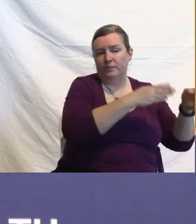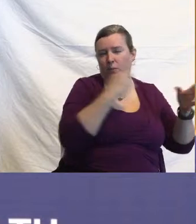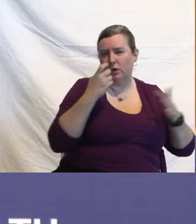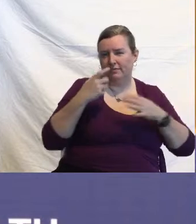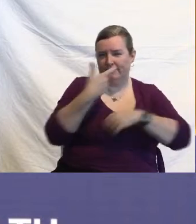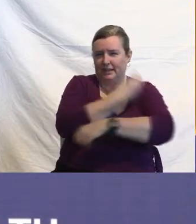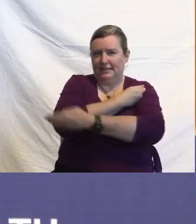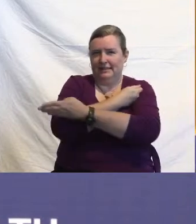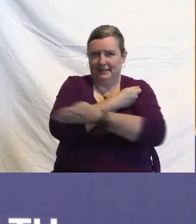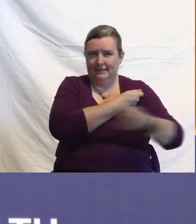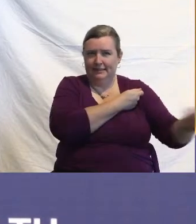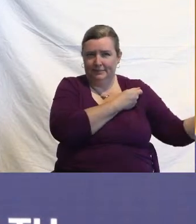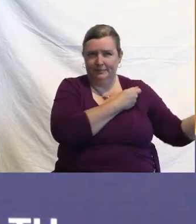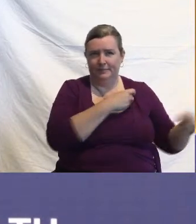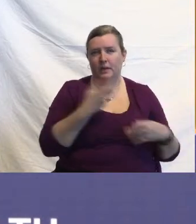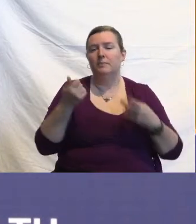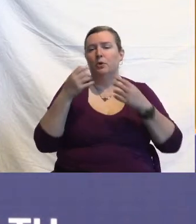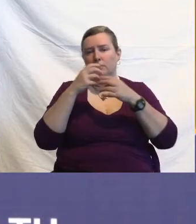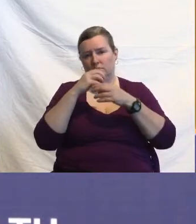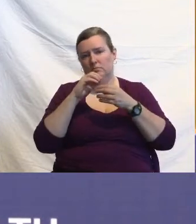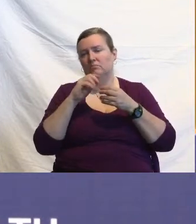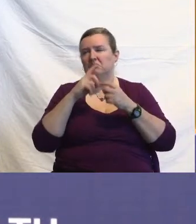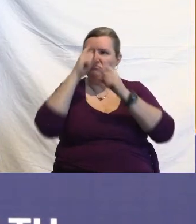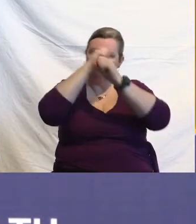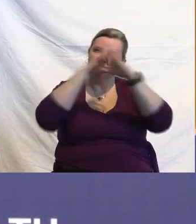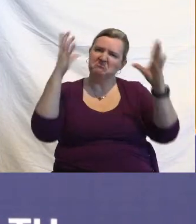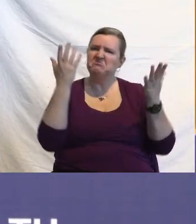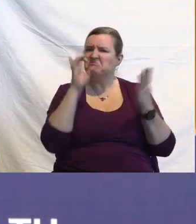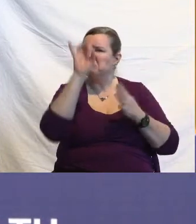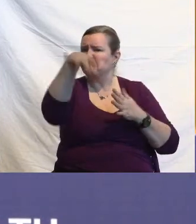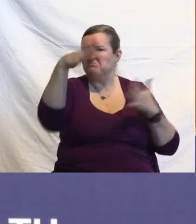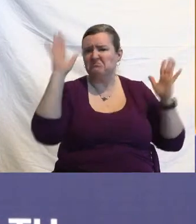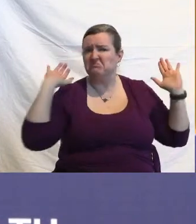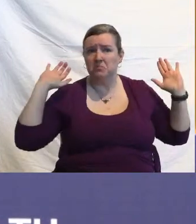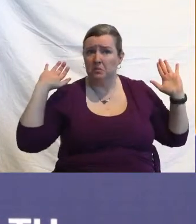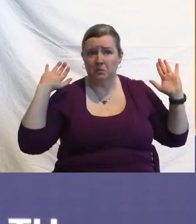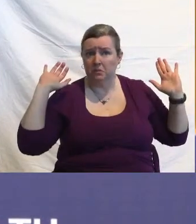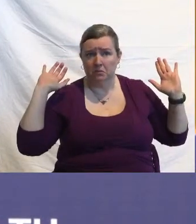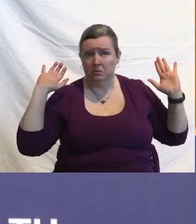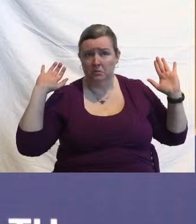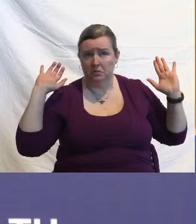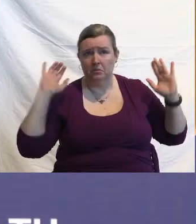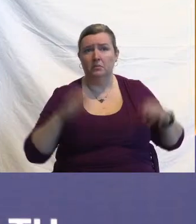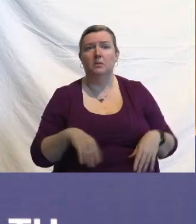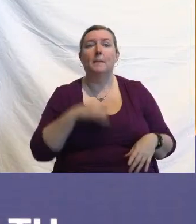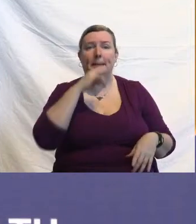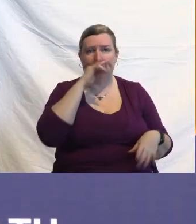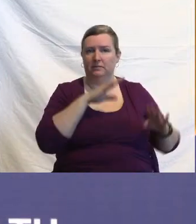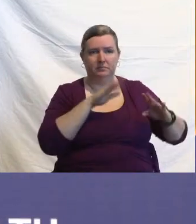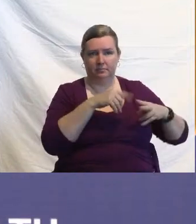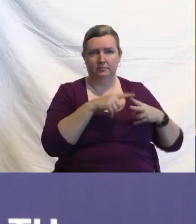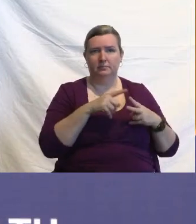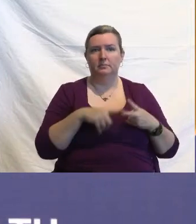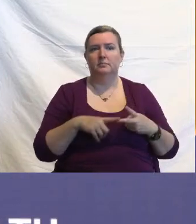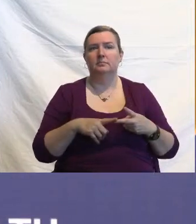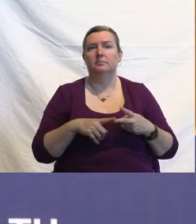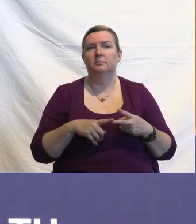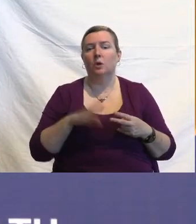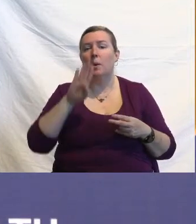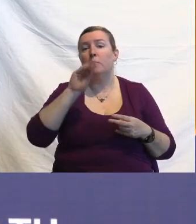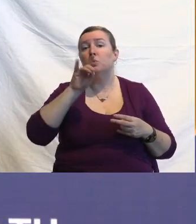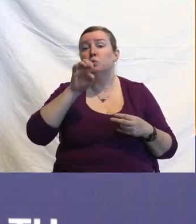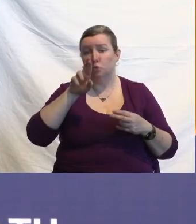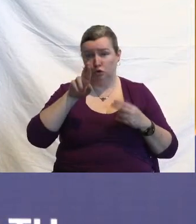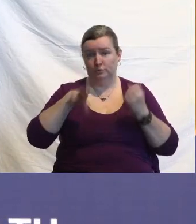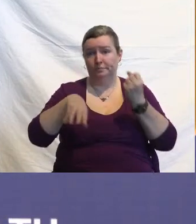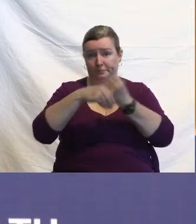picture one, we continue, I mentioned this on the booster, so this is not related to the 5 to 11-year-olds, where I'm told in certain places, which is a good sign,